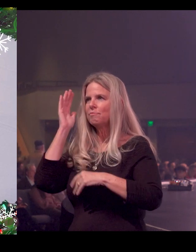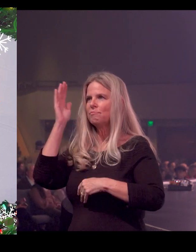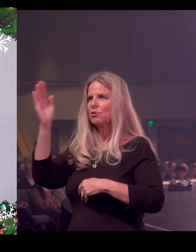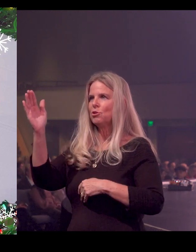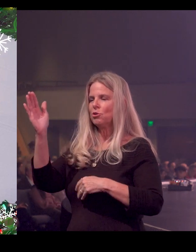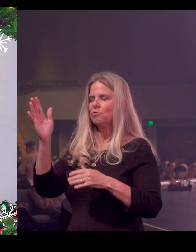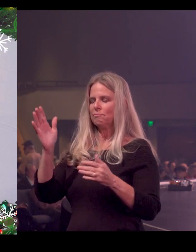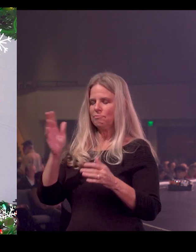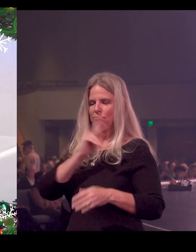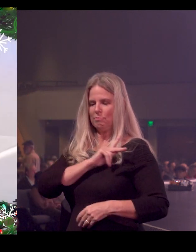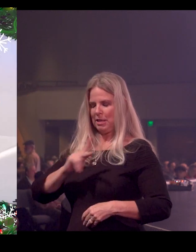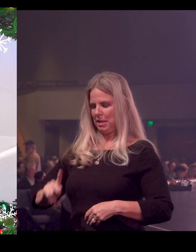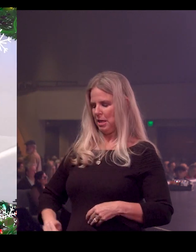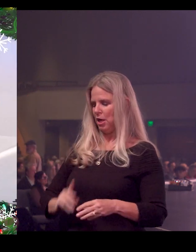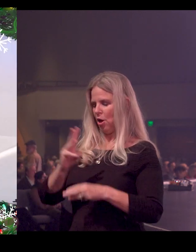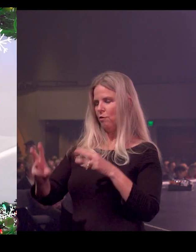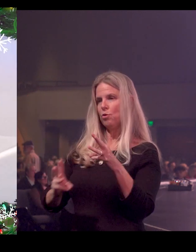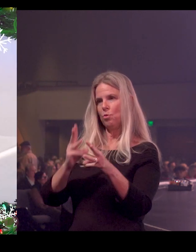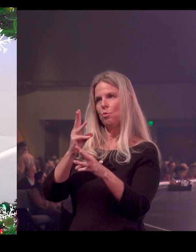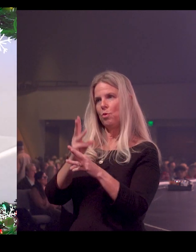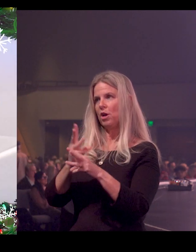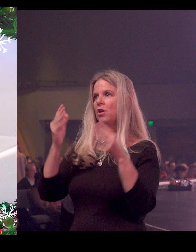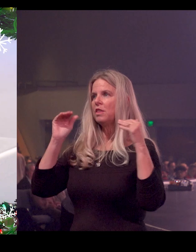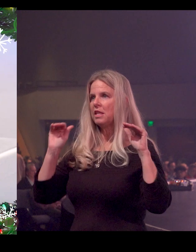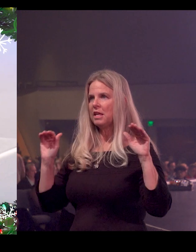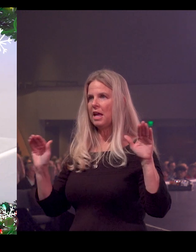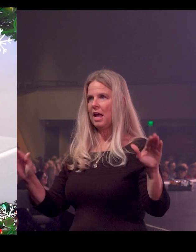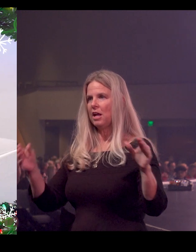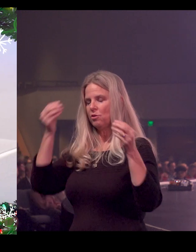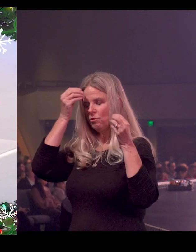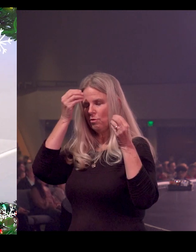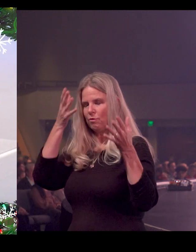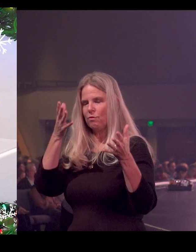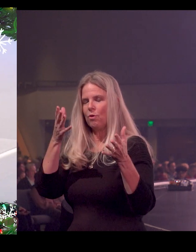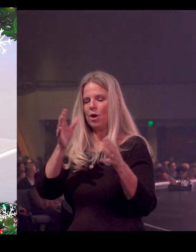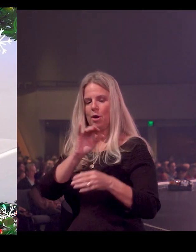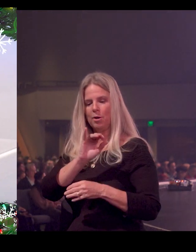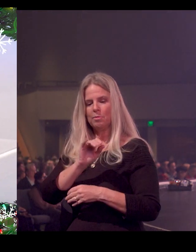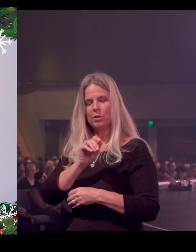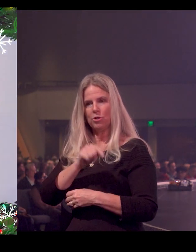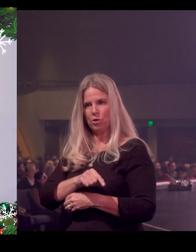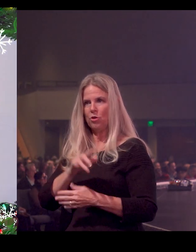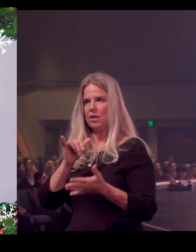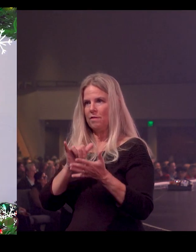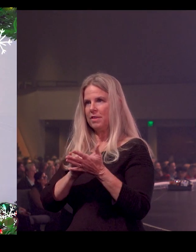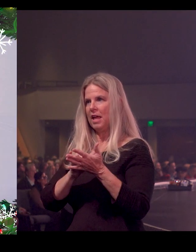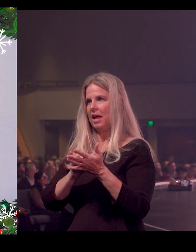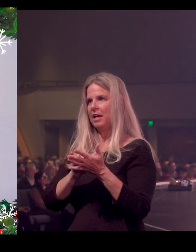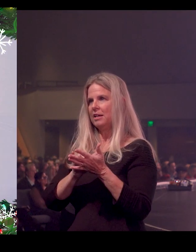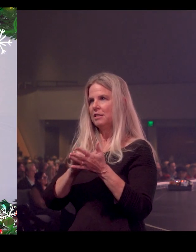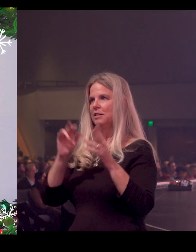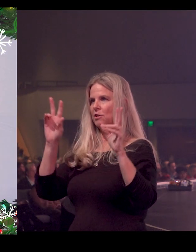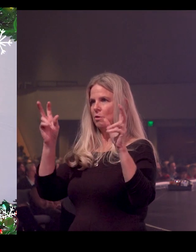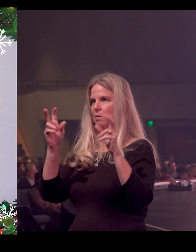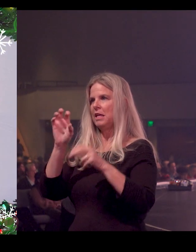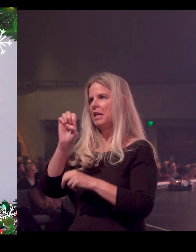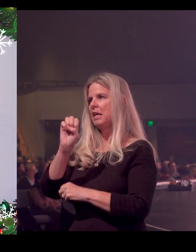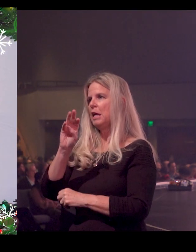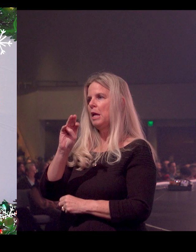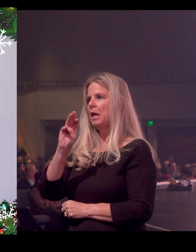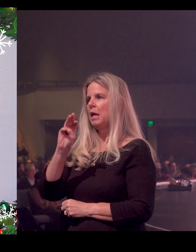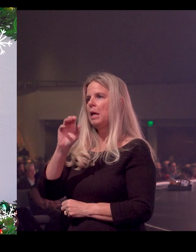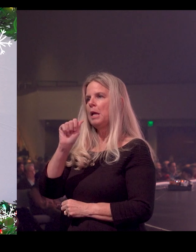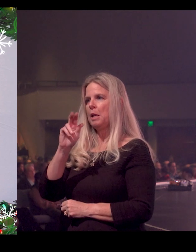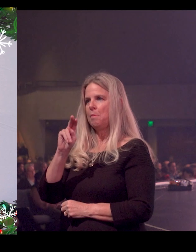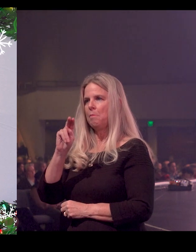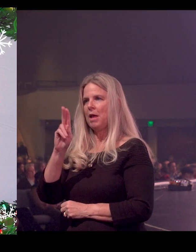Joseph in that dream that Jesus was going to be called Emmanuel. Say that, Emmanuel. What does Emmanuel